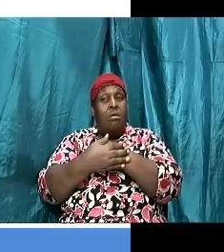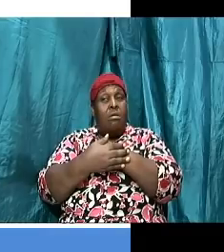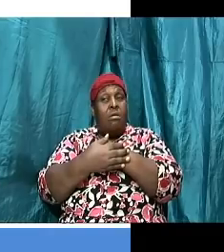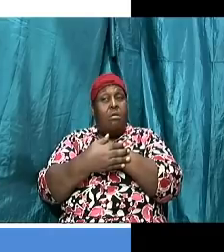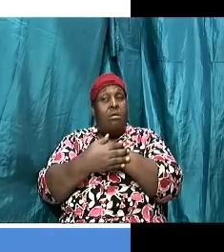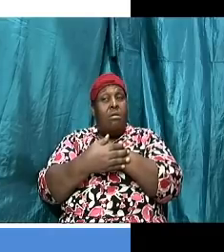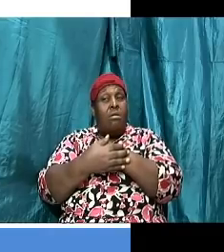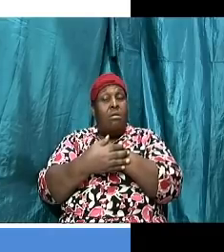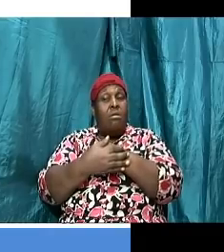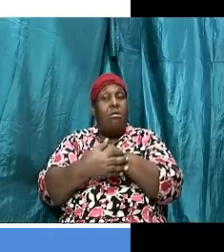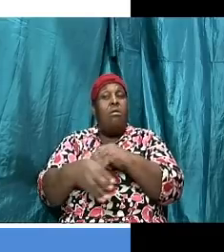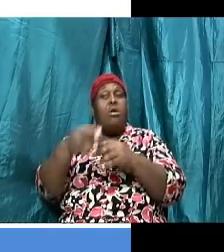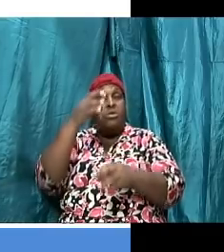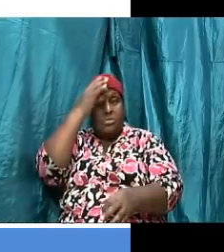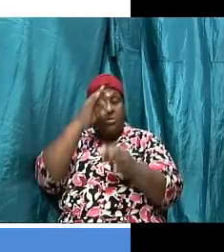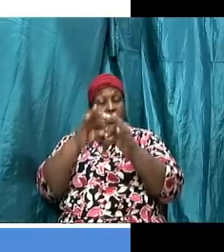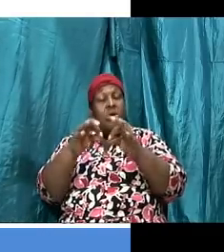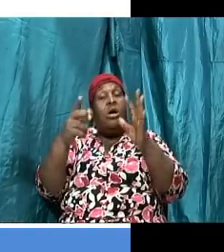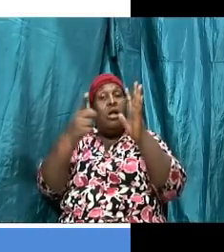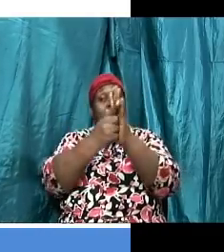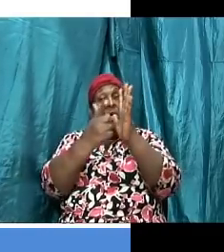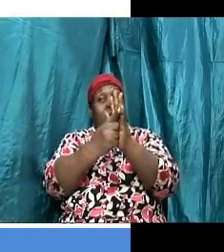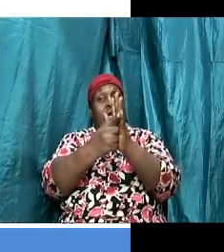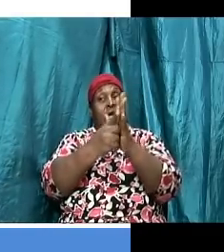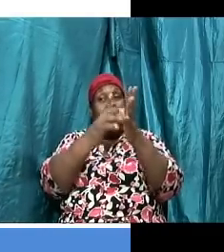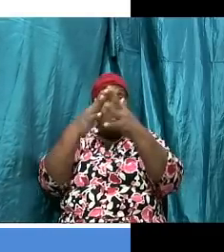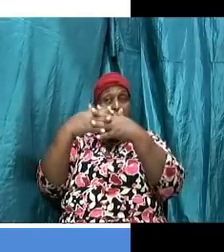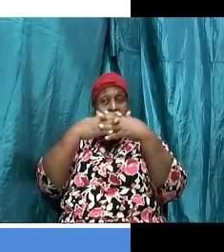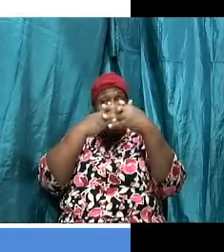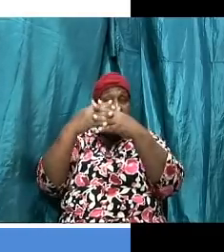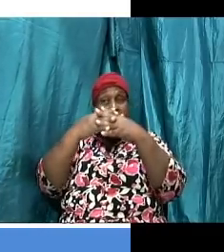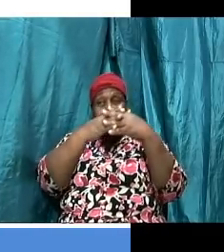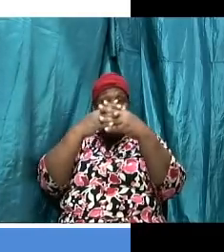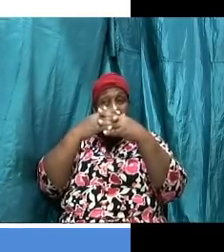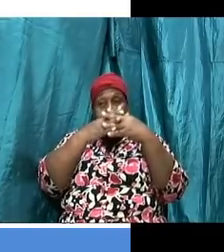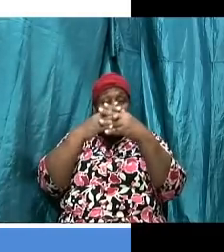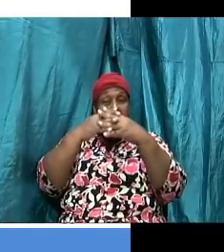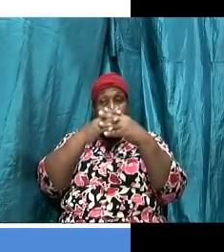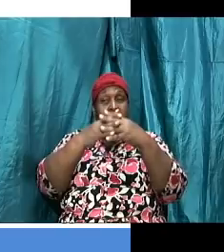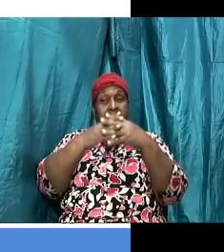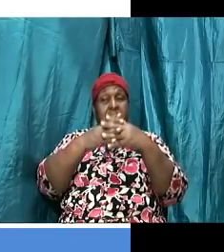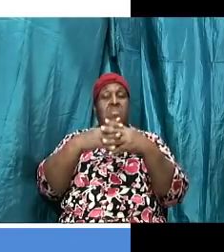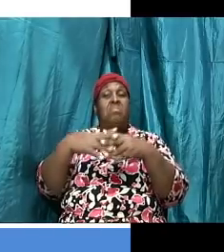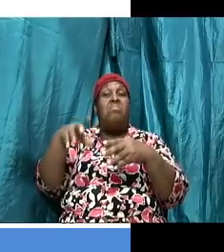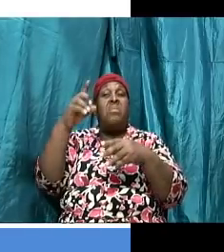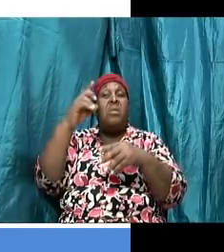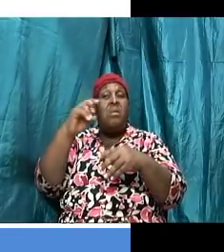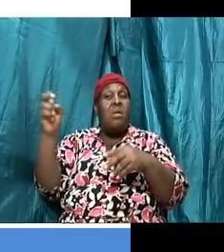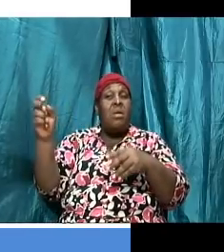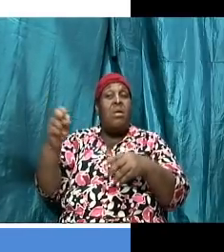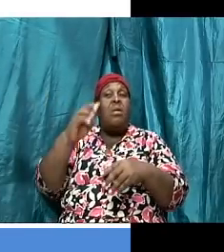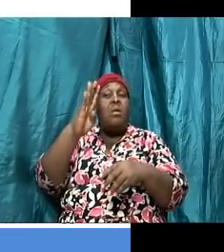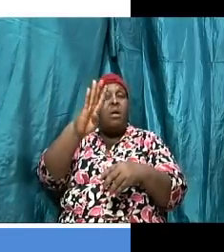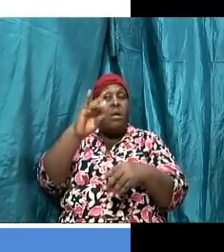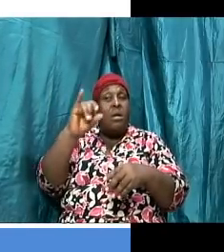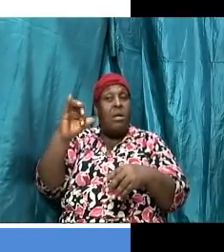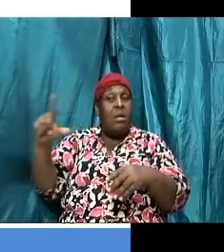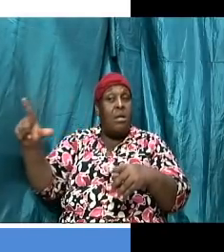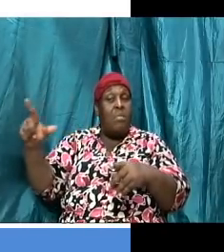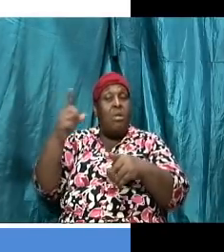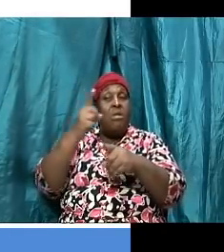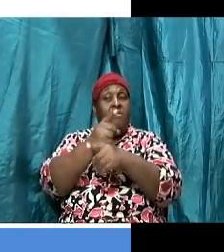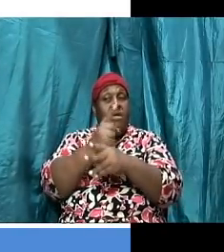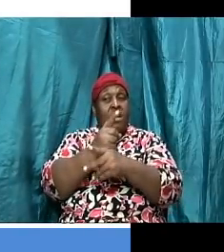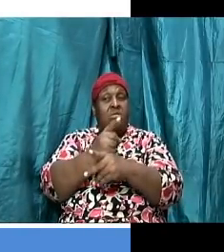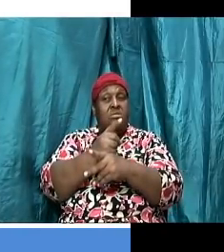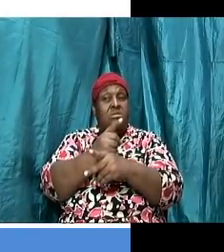or judicial laws. In America, you have what is called the Bill of Rights. Eh? And what these do, they interpret